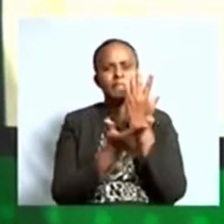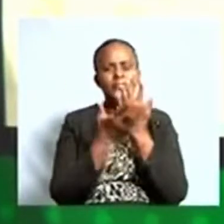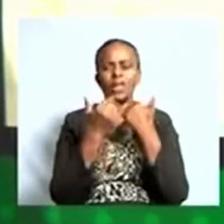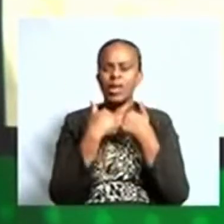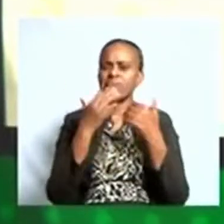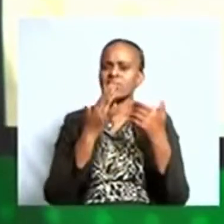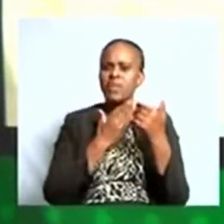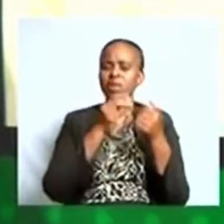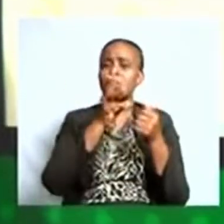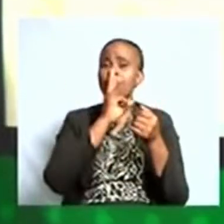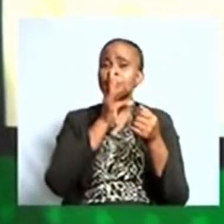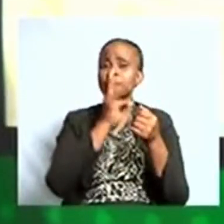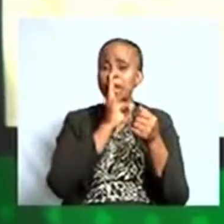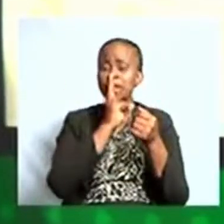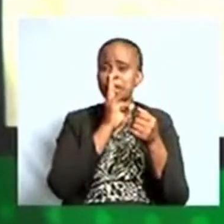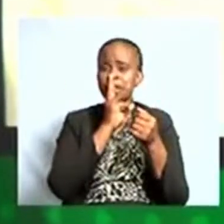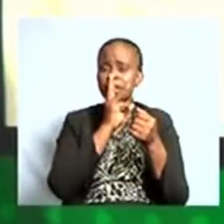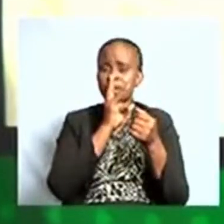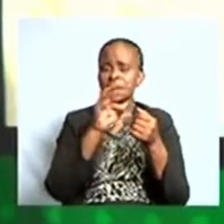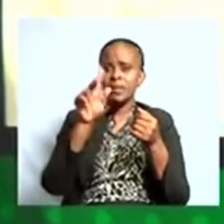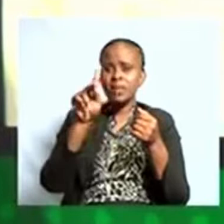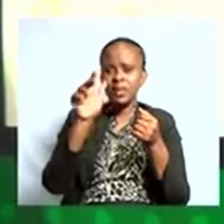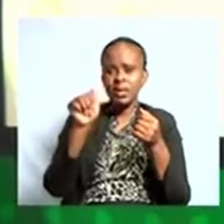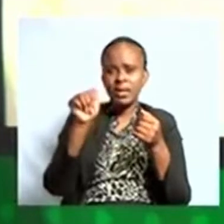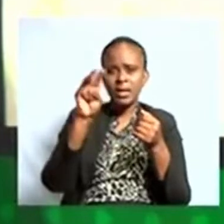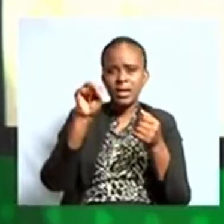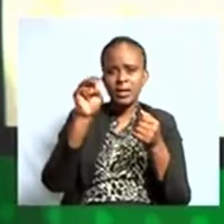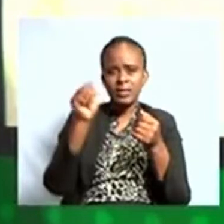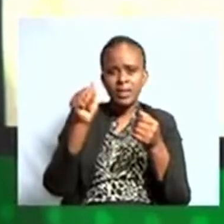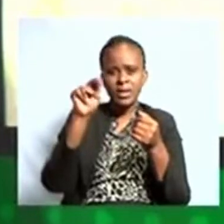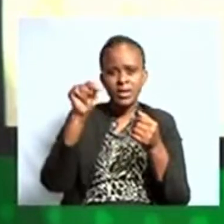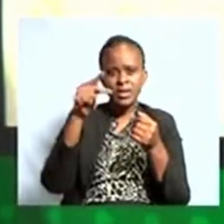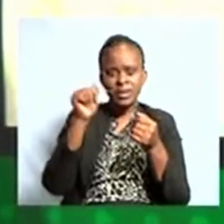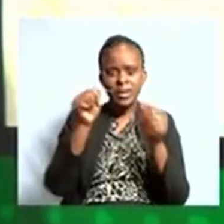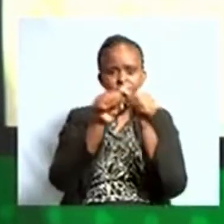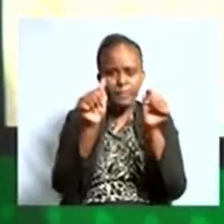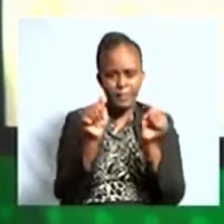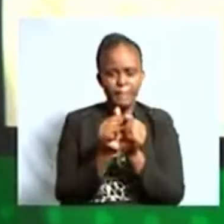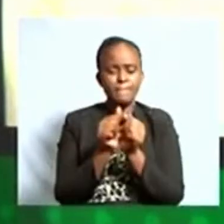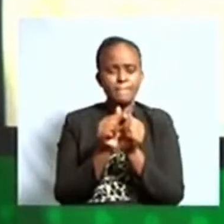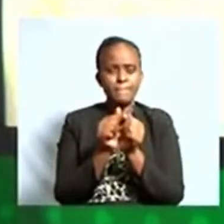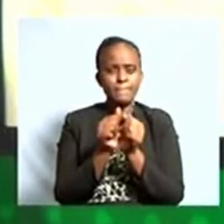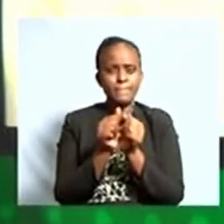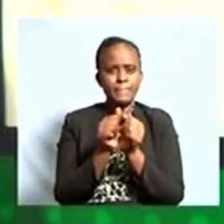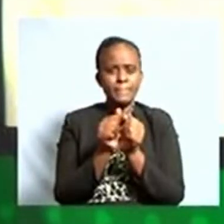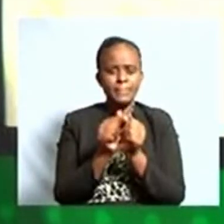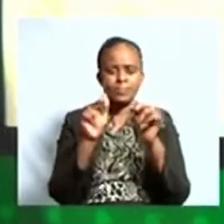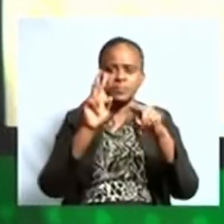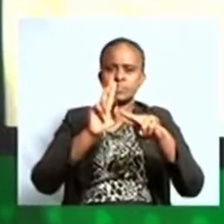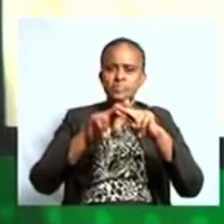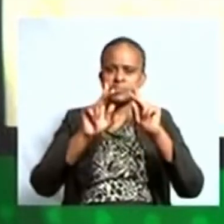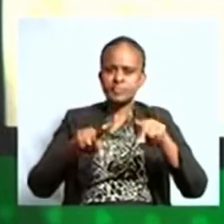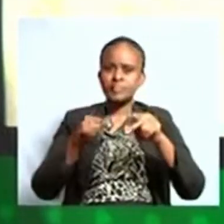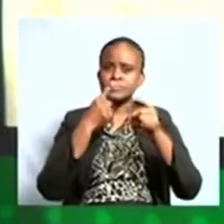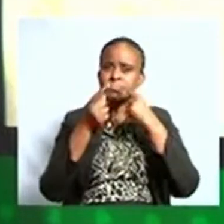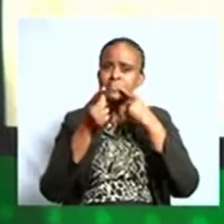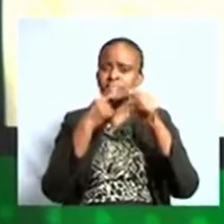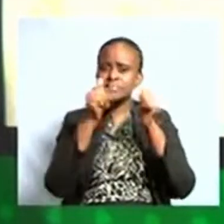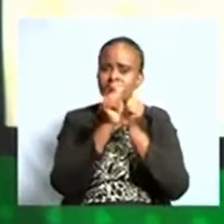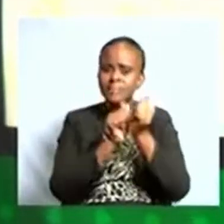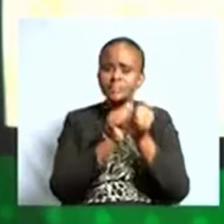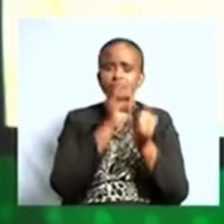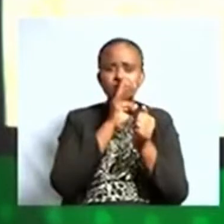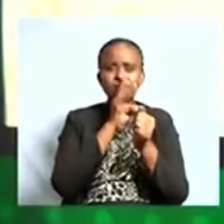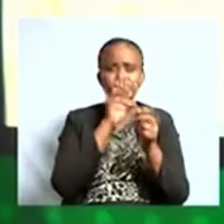water supply. The Kamanga area, where the The chairperson talked about the water